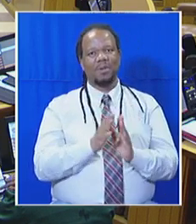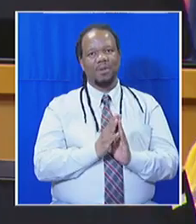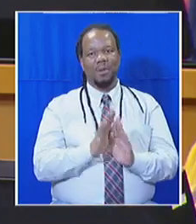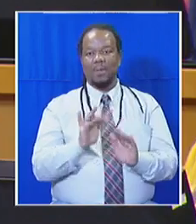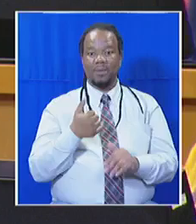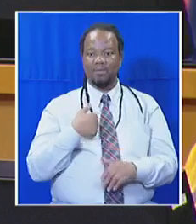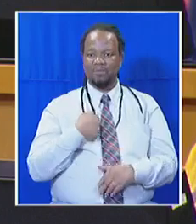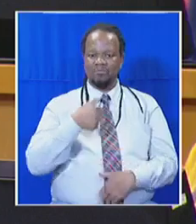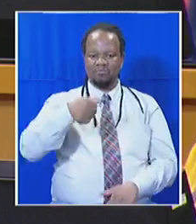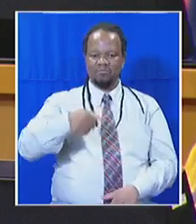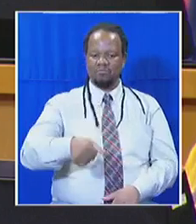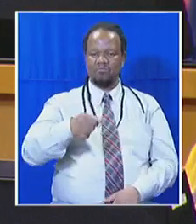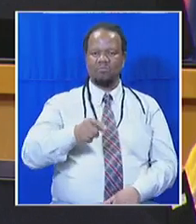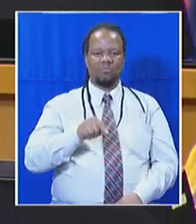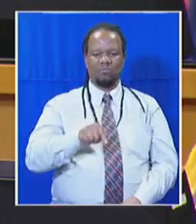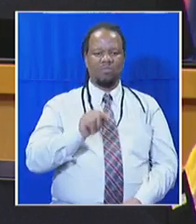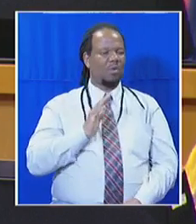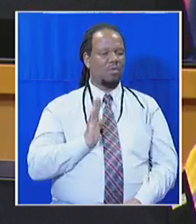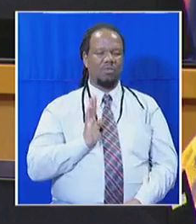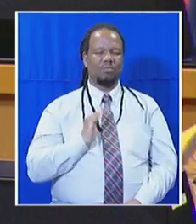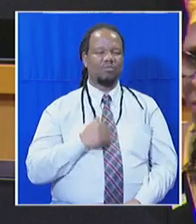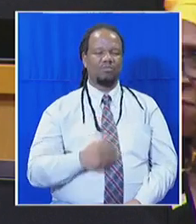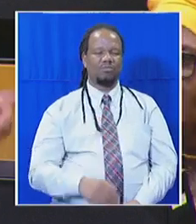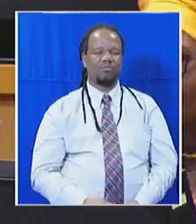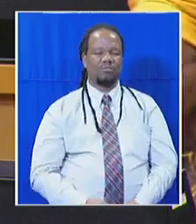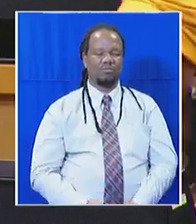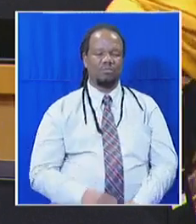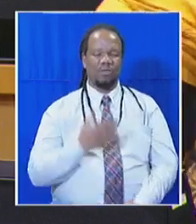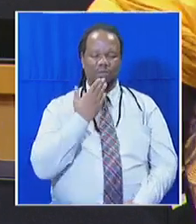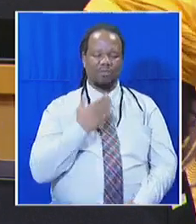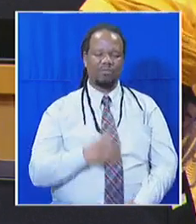button. Okay. Thank you. All right.